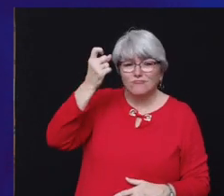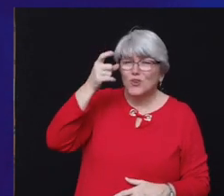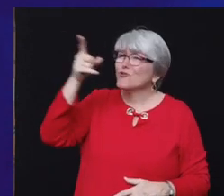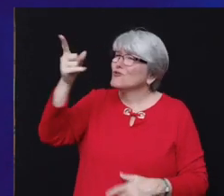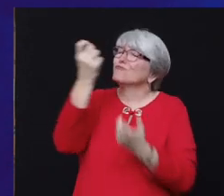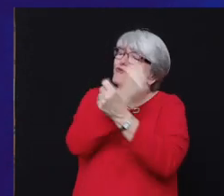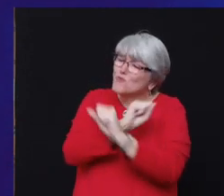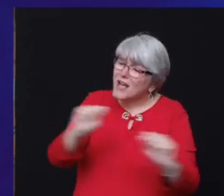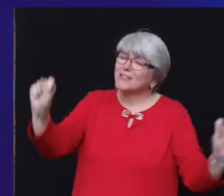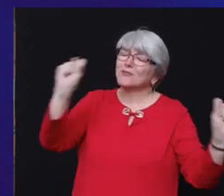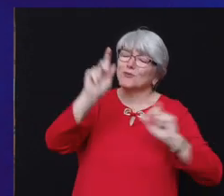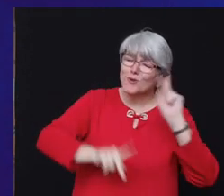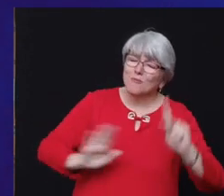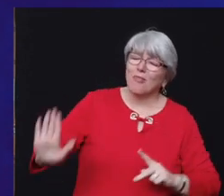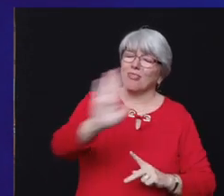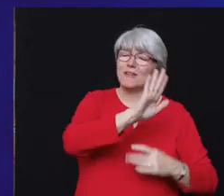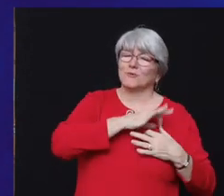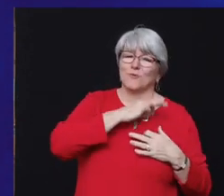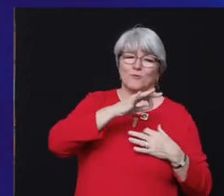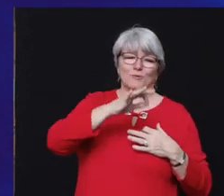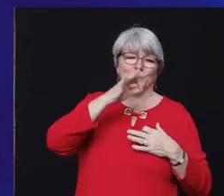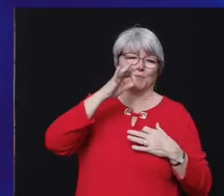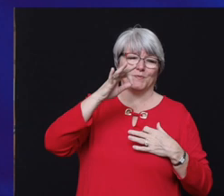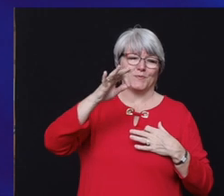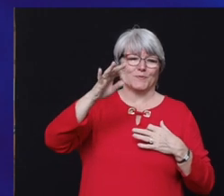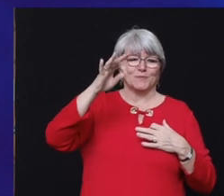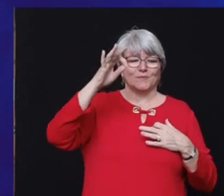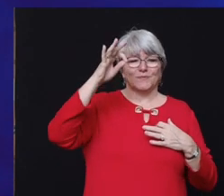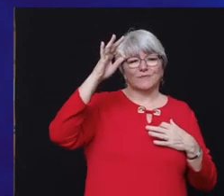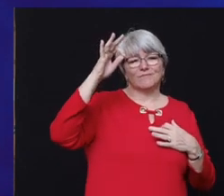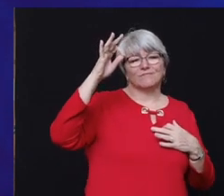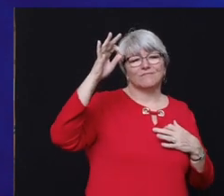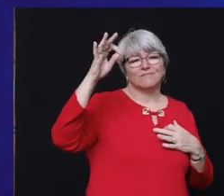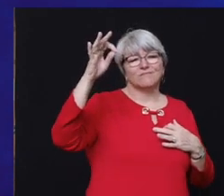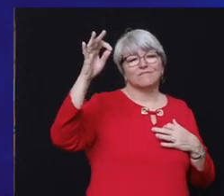you rescue the souls of man.